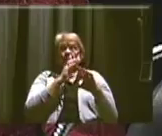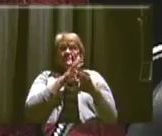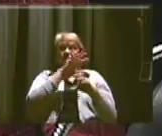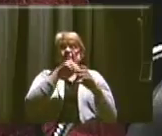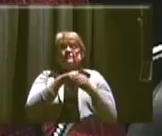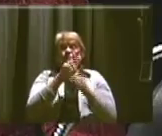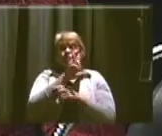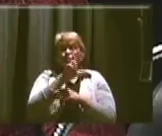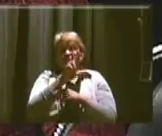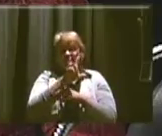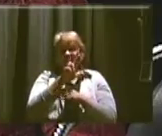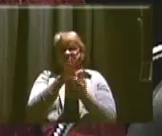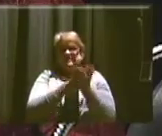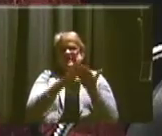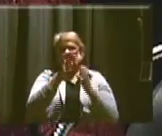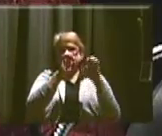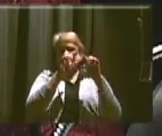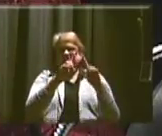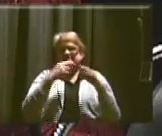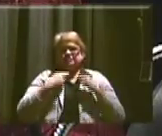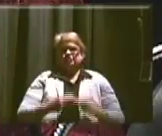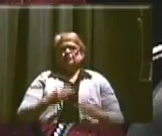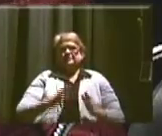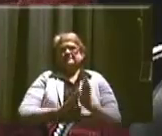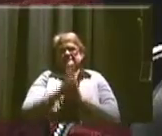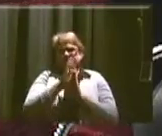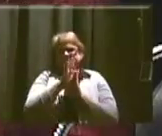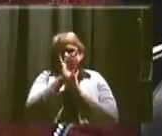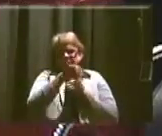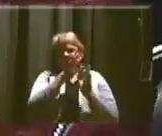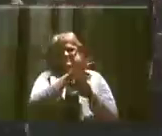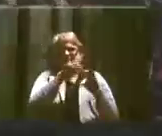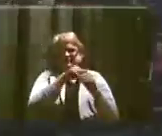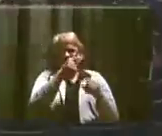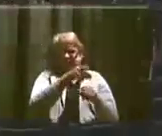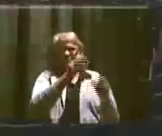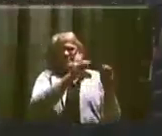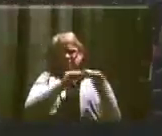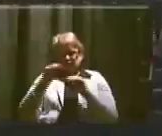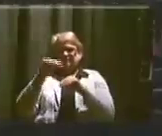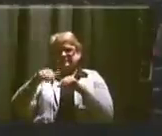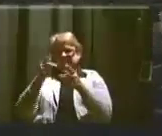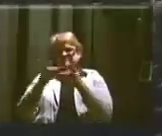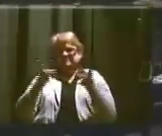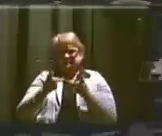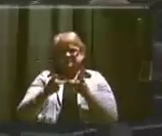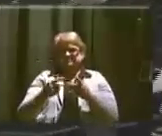of Education and Human Development. Would you stand, Sam, so we can recognize you?